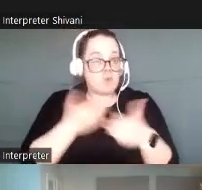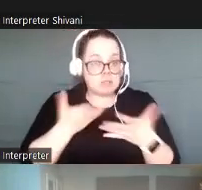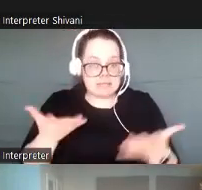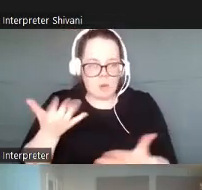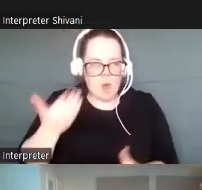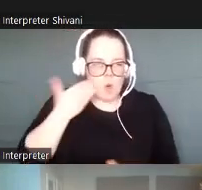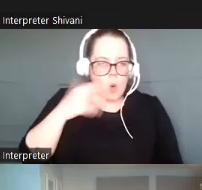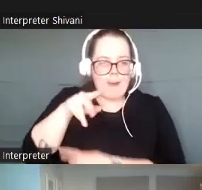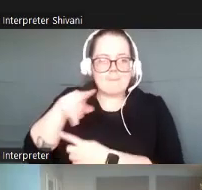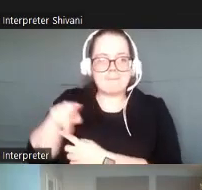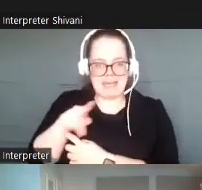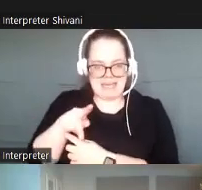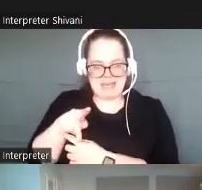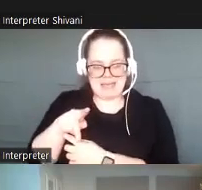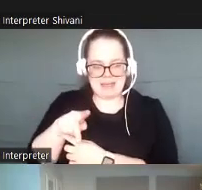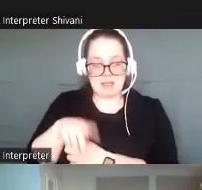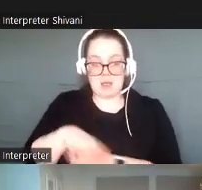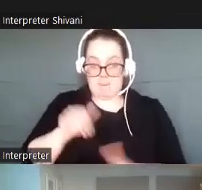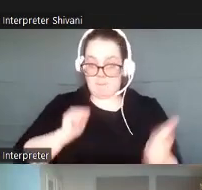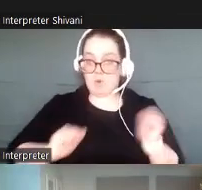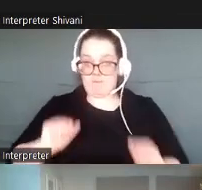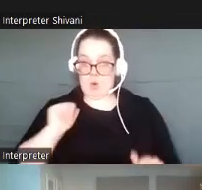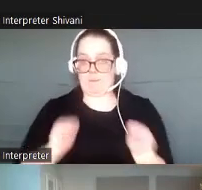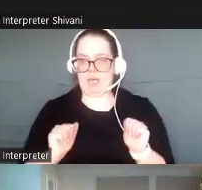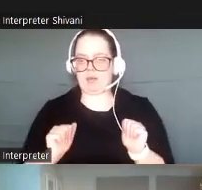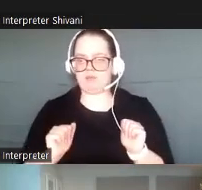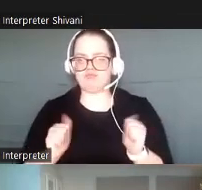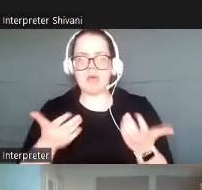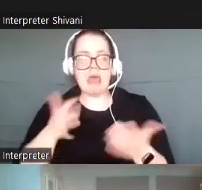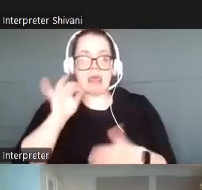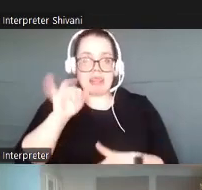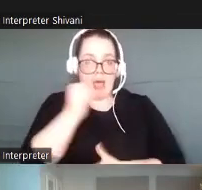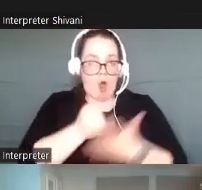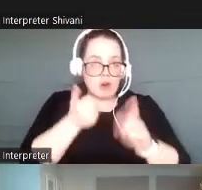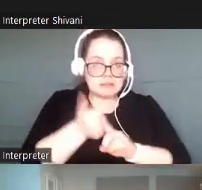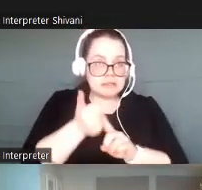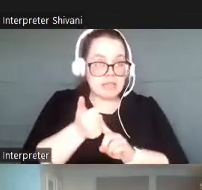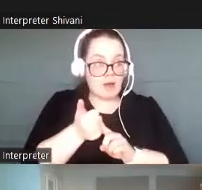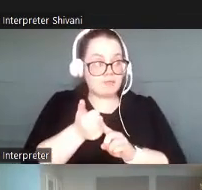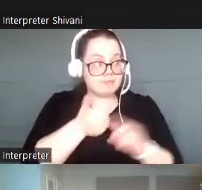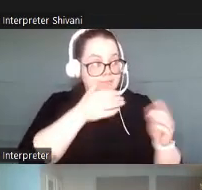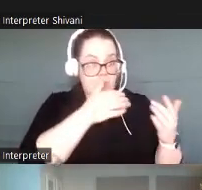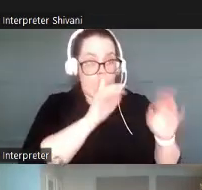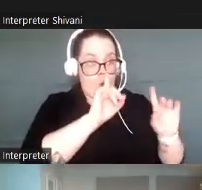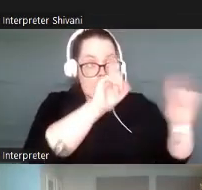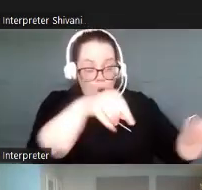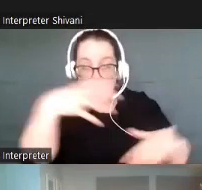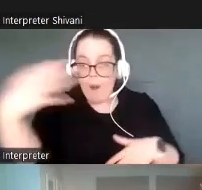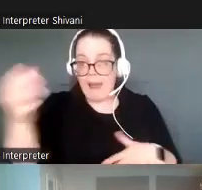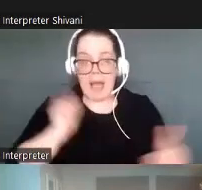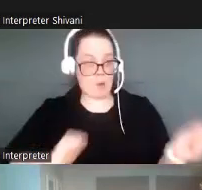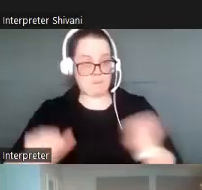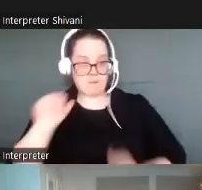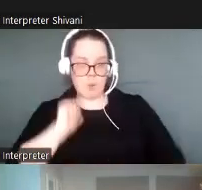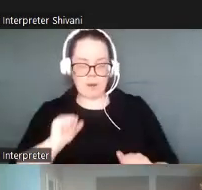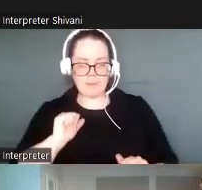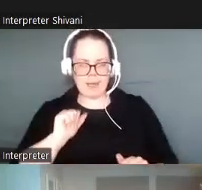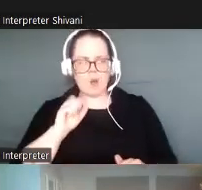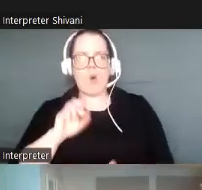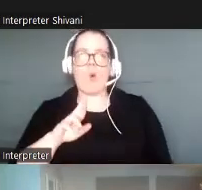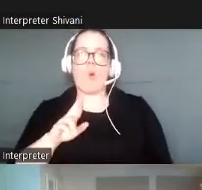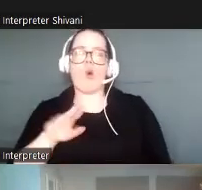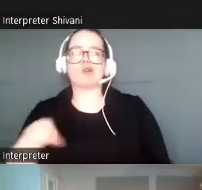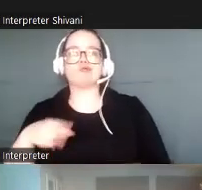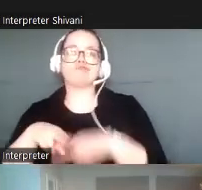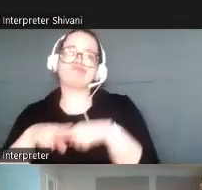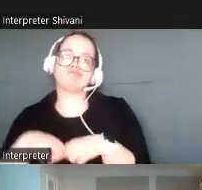P is the artist performing anywhere? They don't have to be at Carnegie Hall. But if they're just sitting at home deciding that one day they